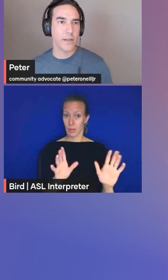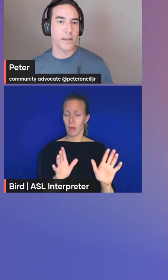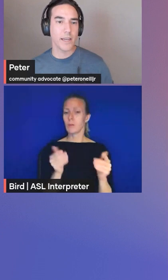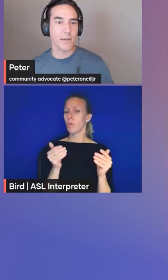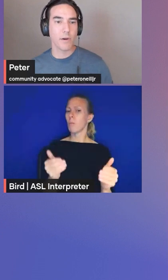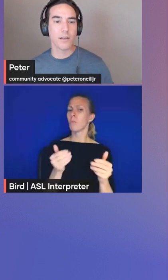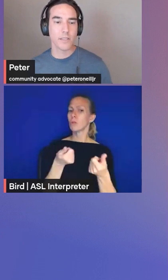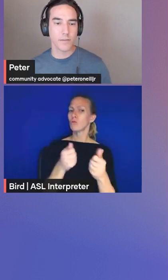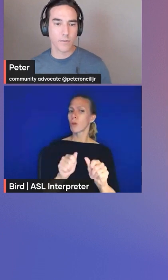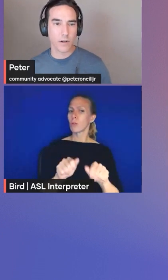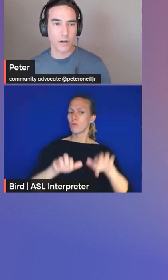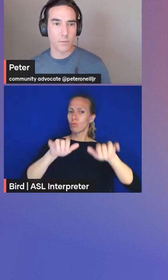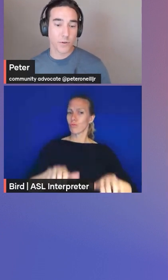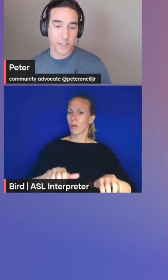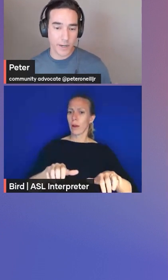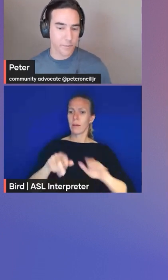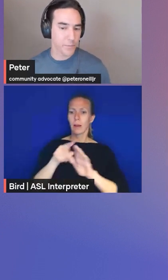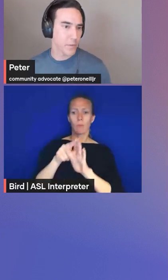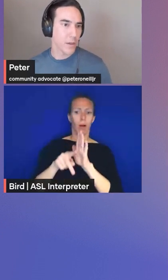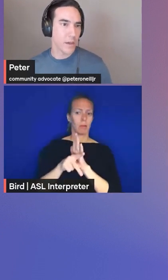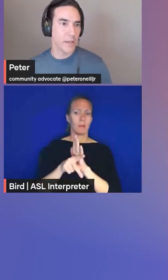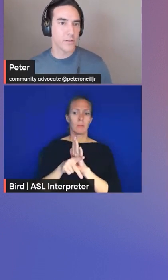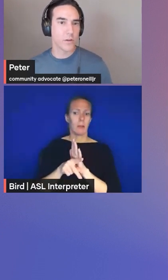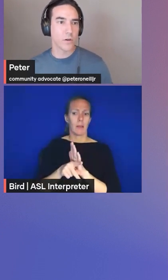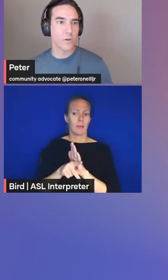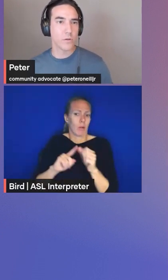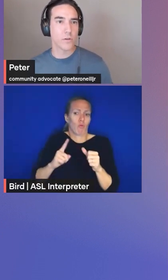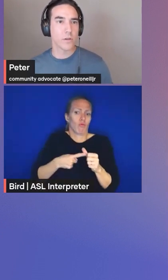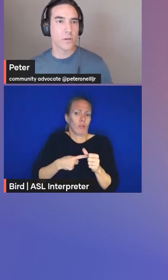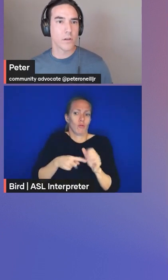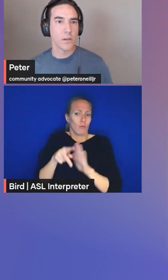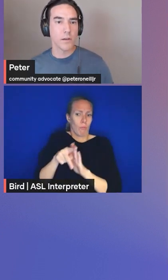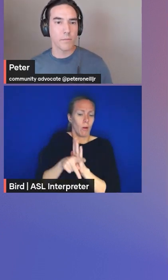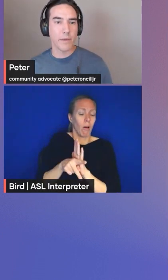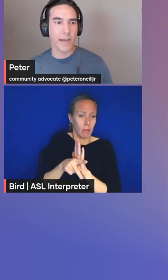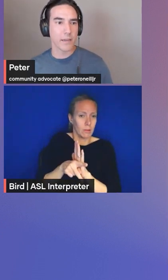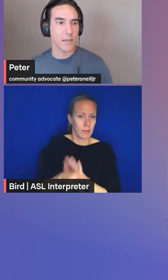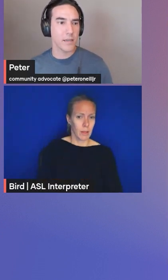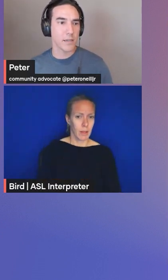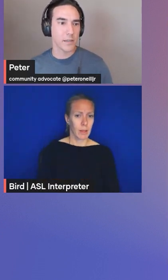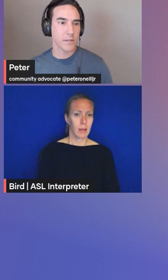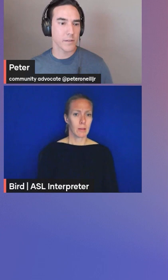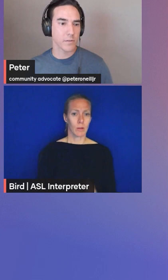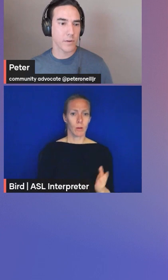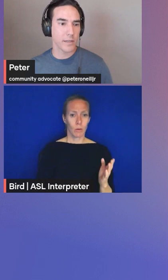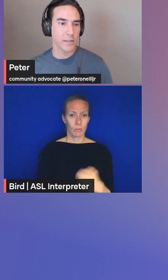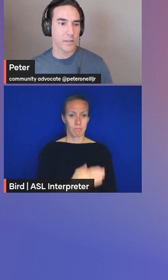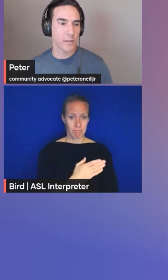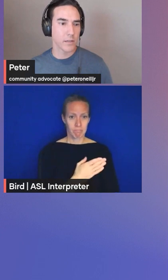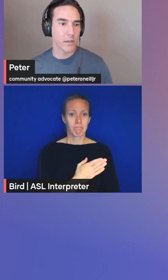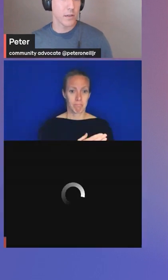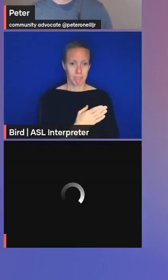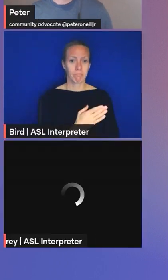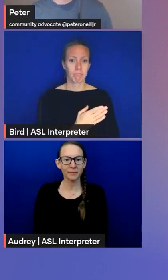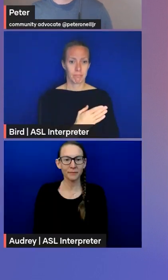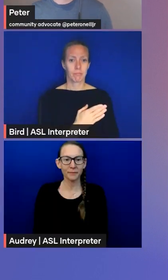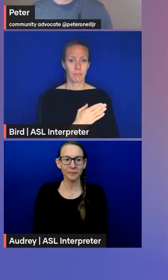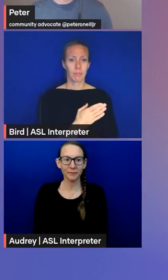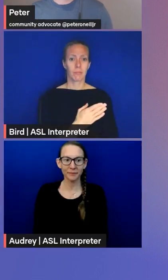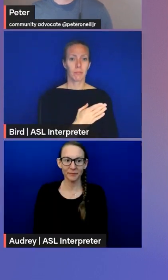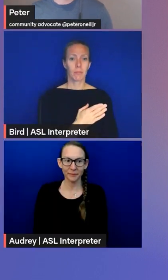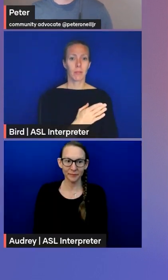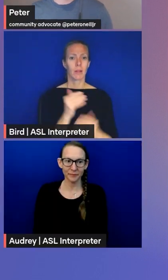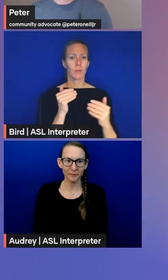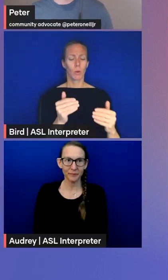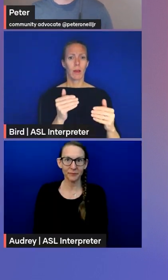just write a policy from scratch now. And so back here, right, let's go back under